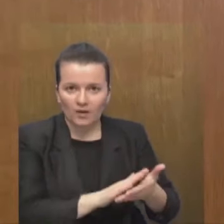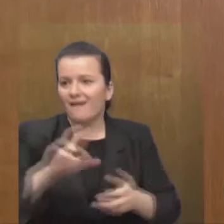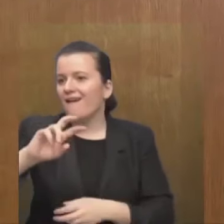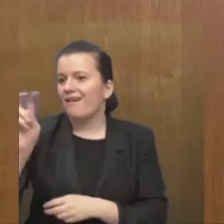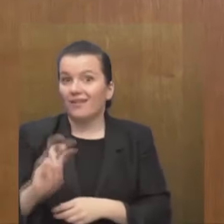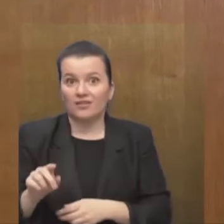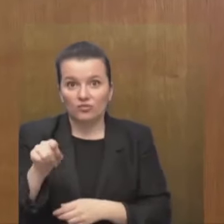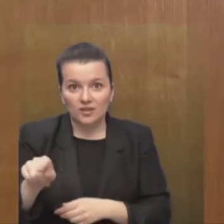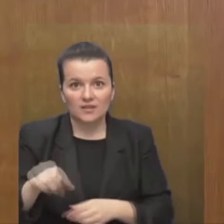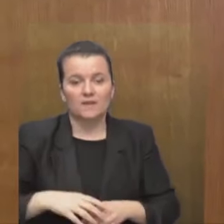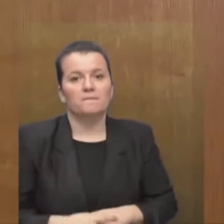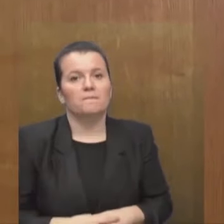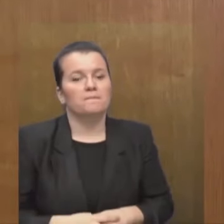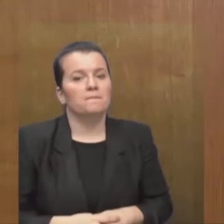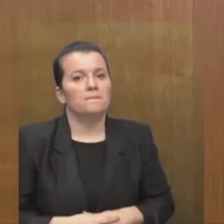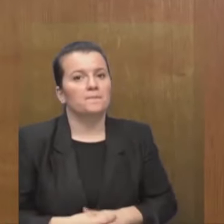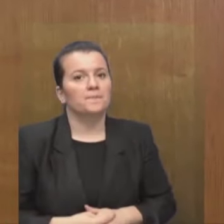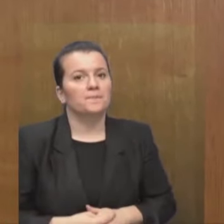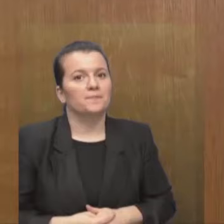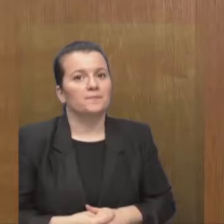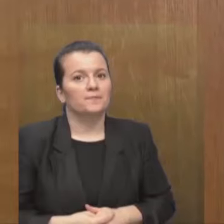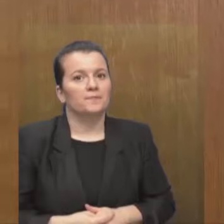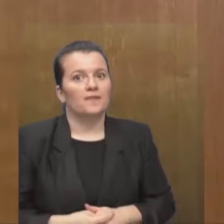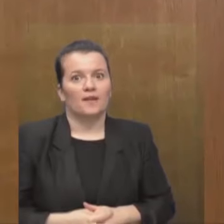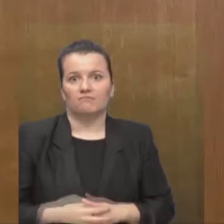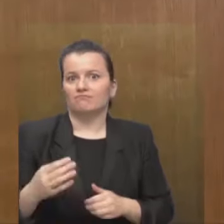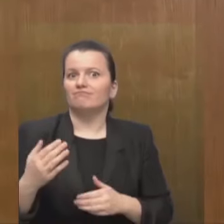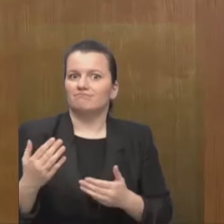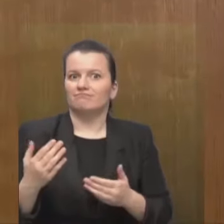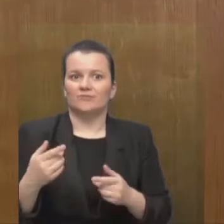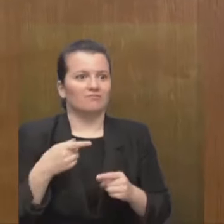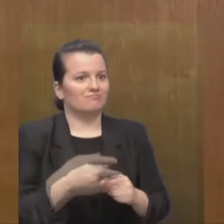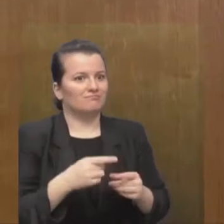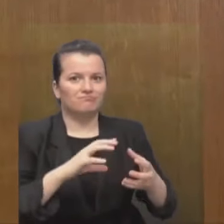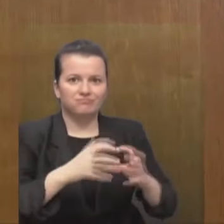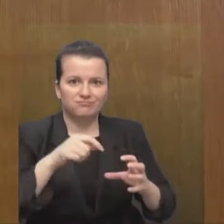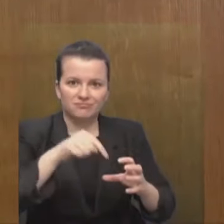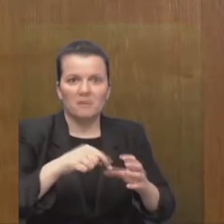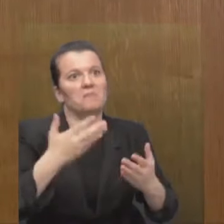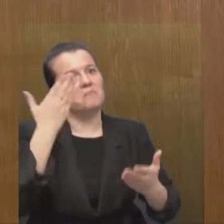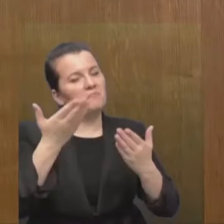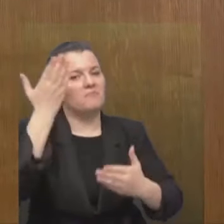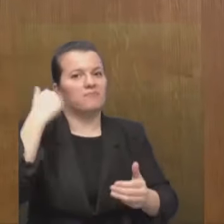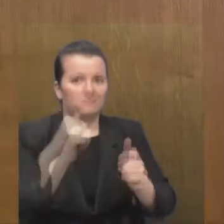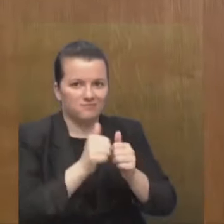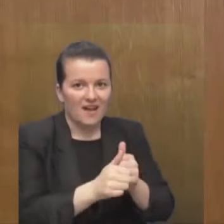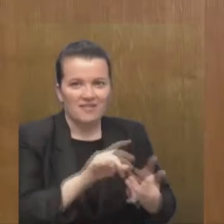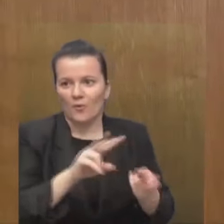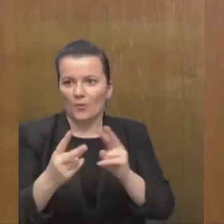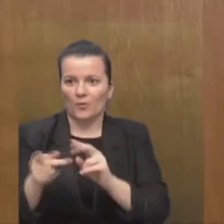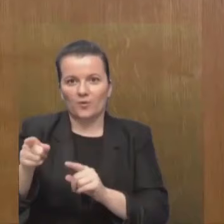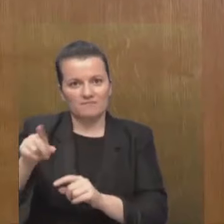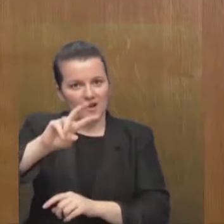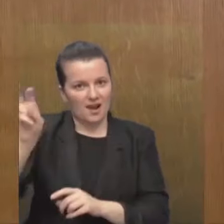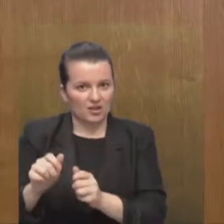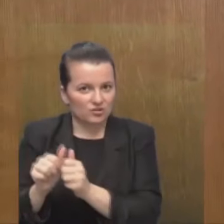that used to be one of our competitive advantages. Now, Renault has announced the e-tech